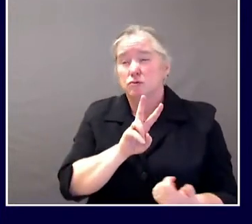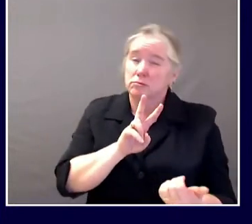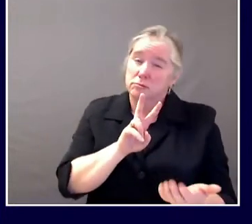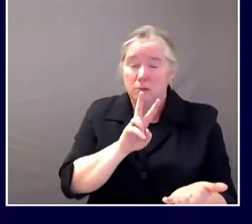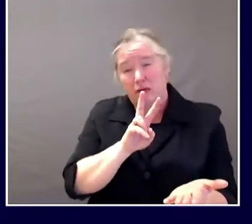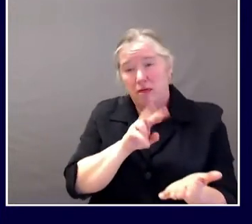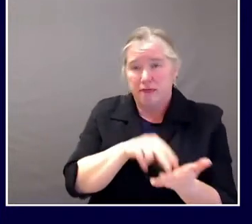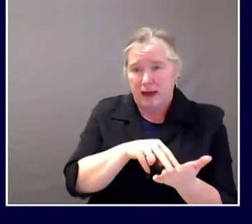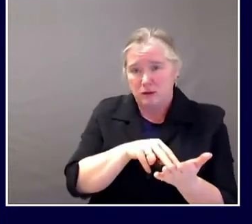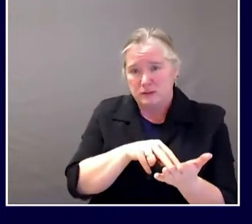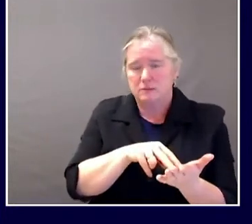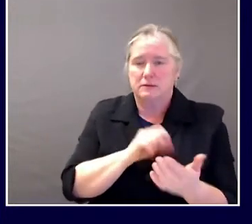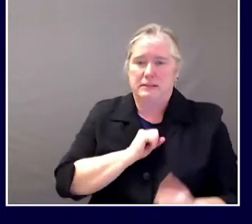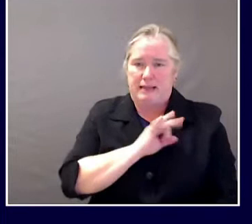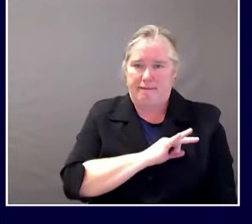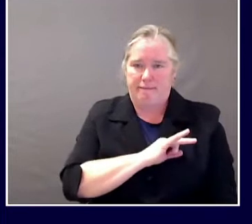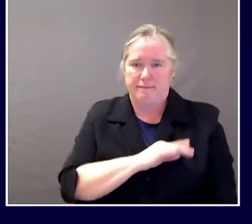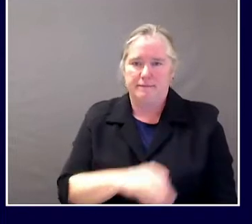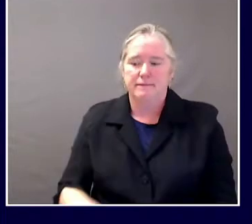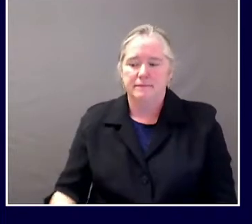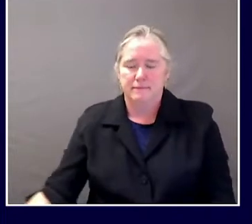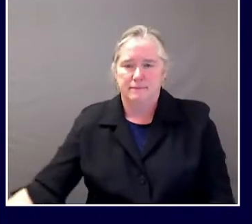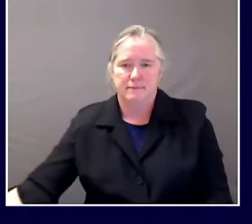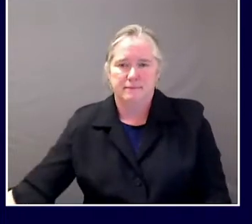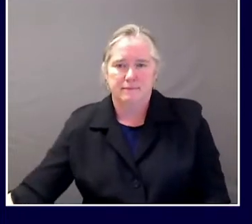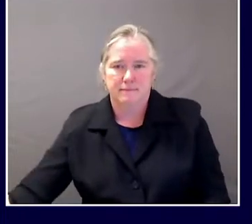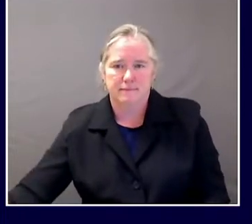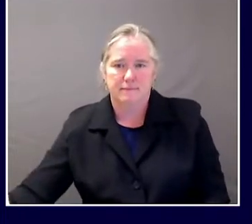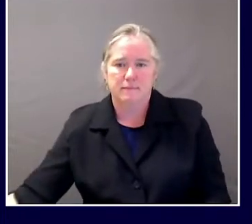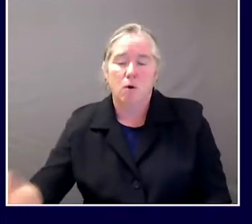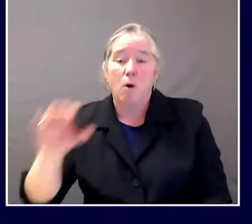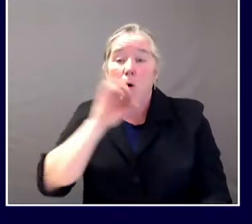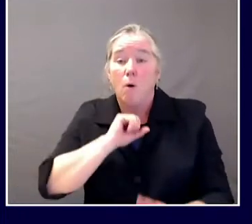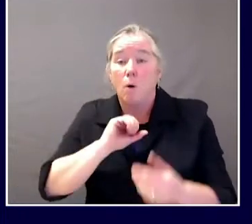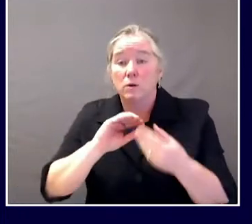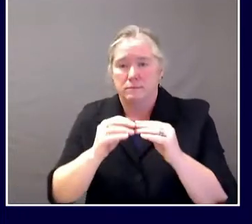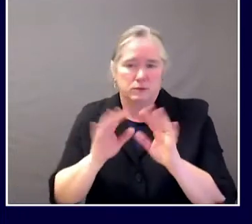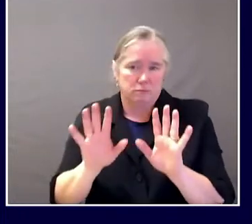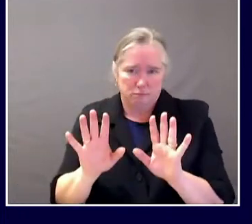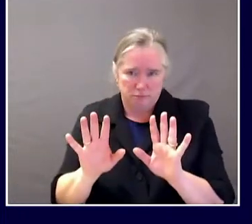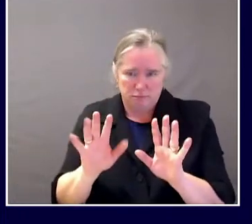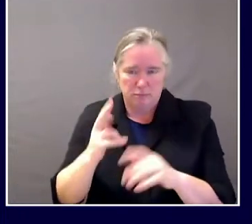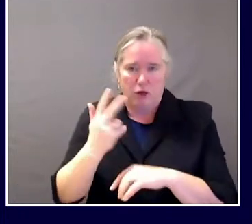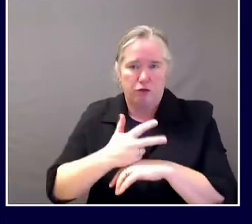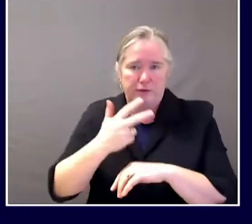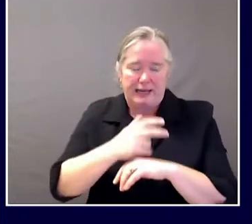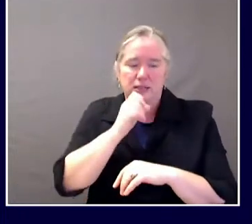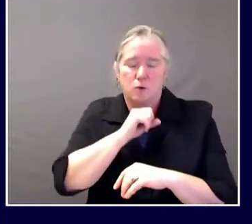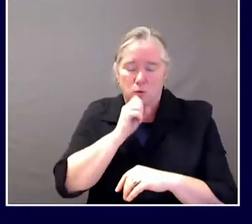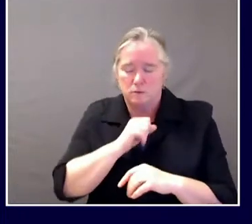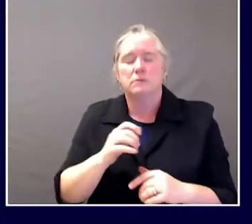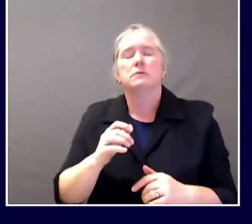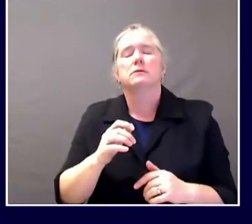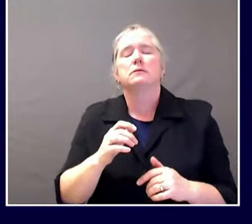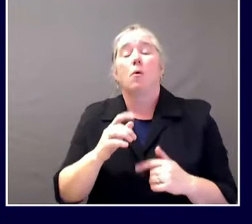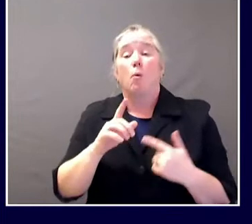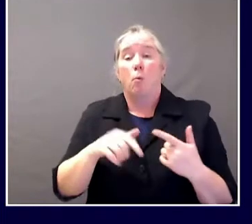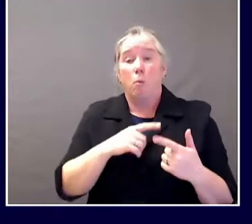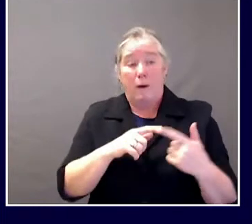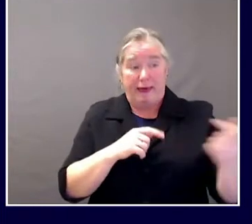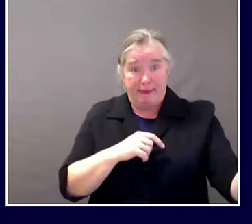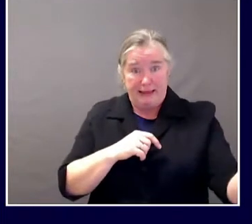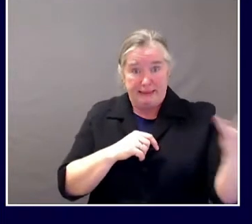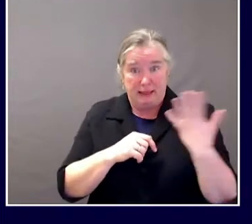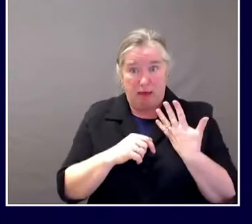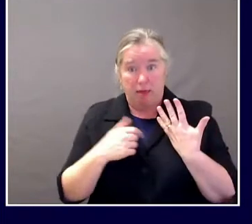2,000 are staff. Again, those numbers are old. They will undoubtedly be updated. When we've got updated numbers, we will certainly